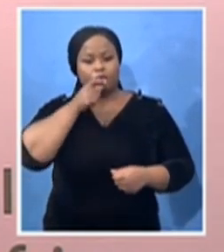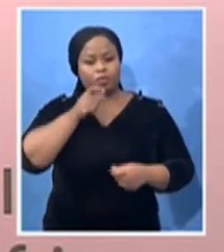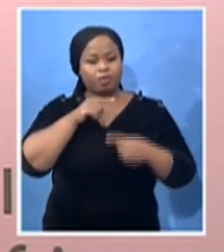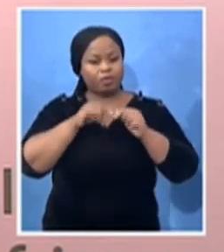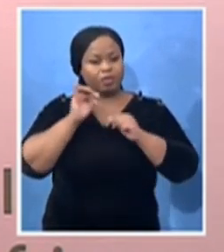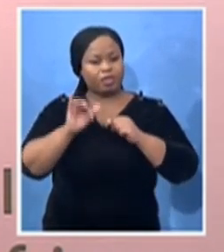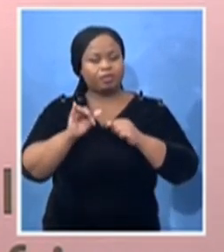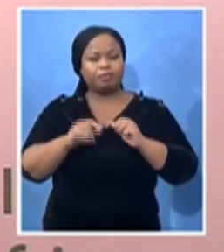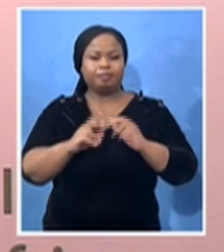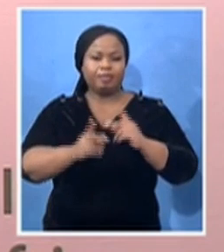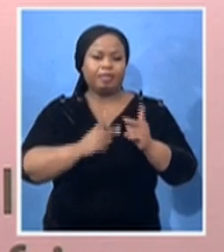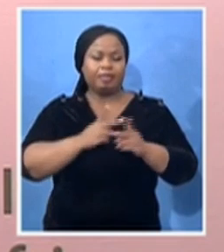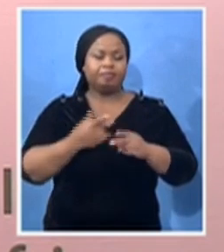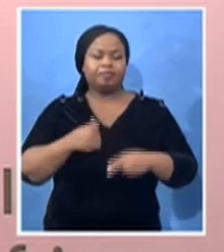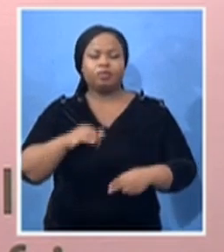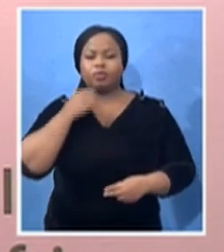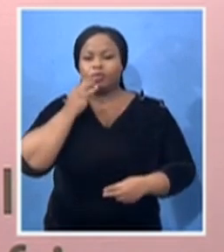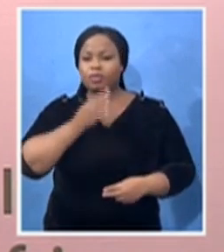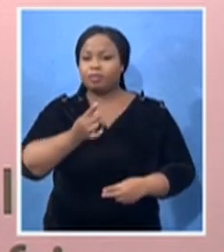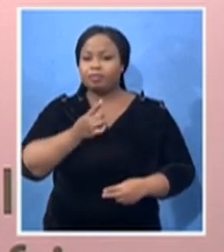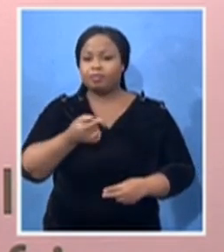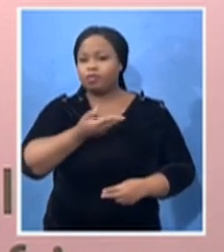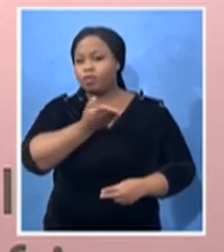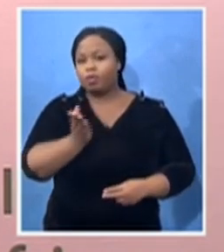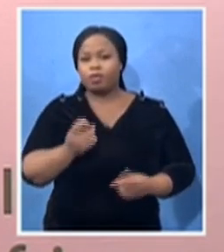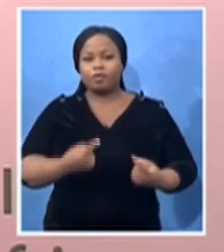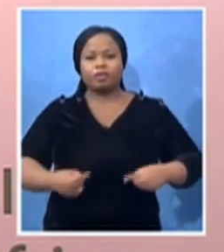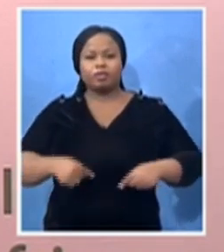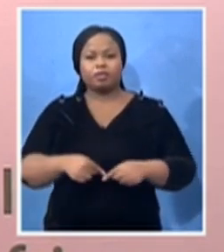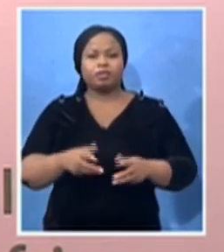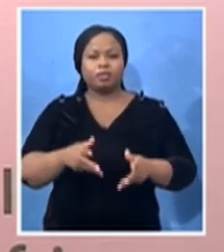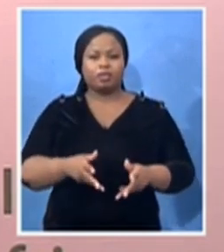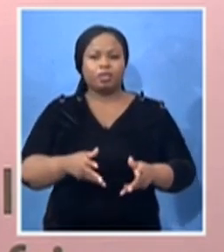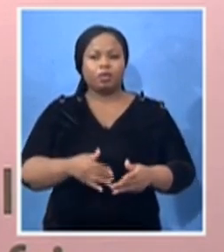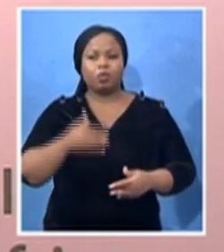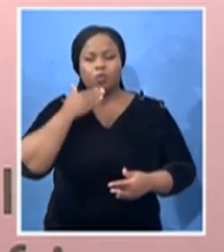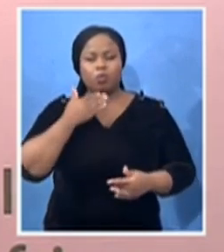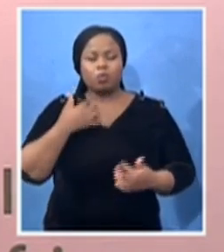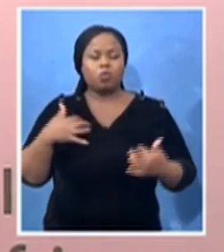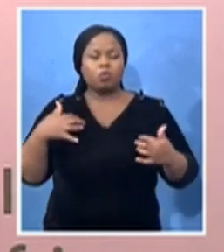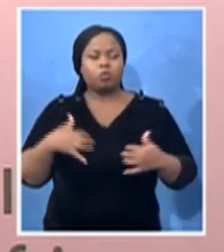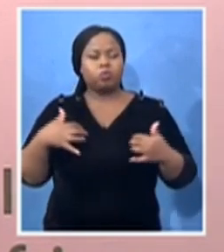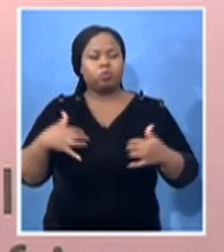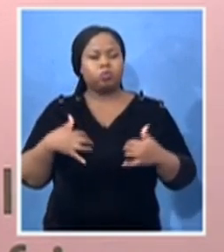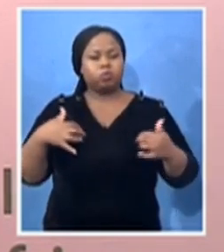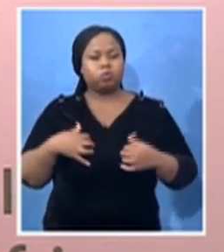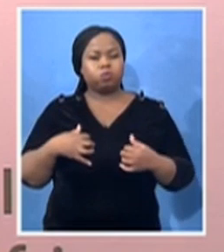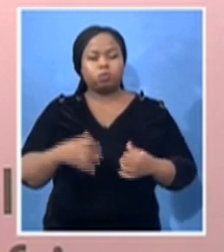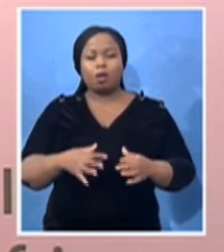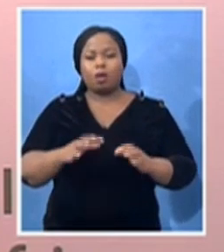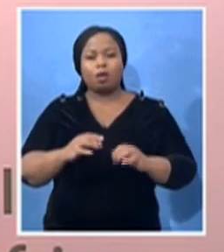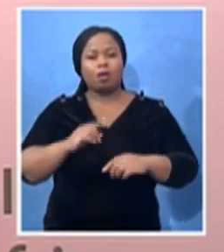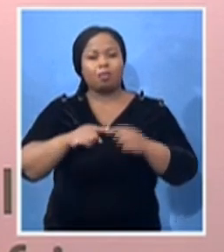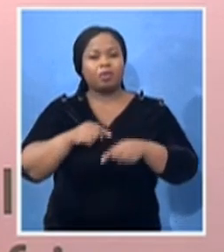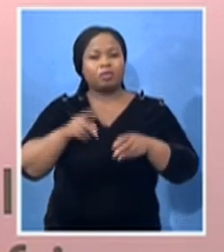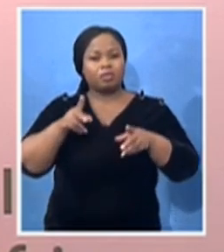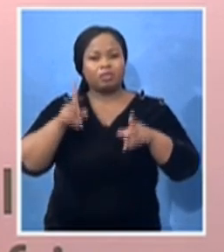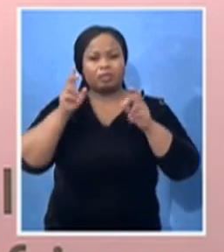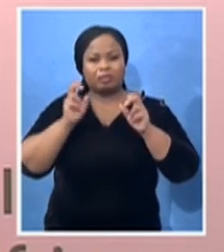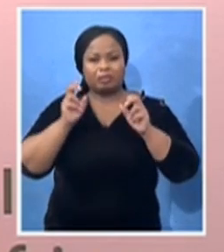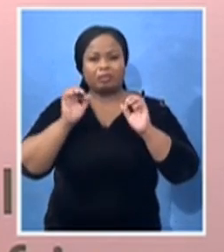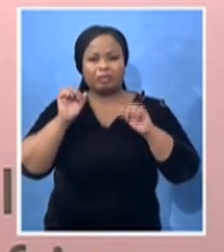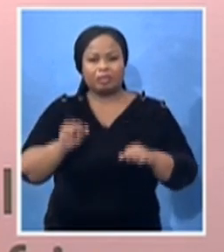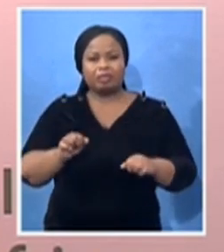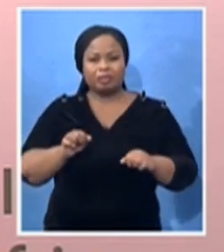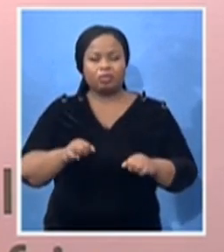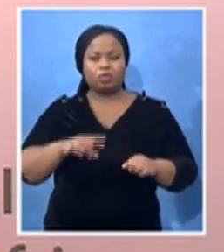us who have been traumatized by this, we can only find solace in the spirit of solidarity of all our people who